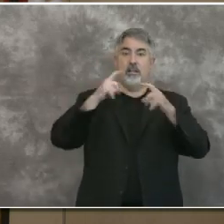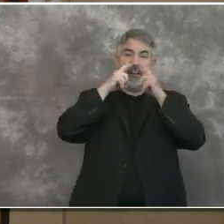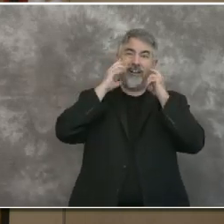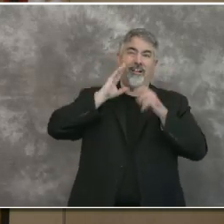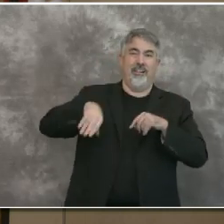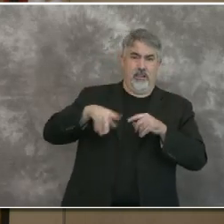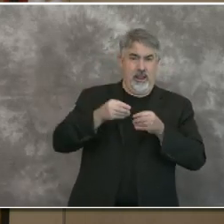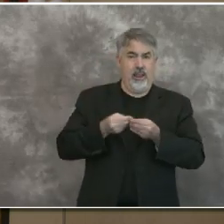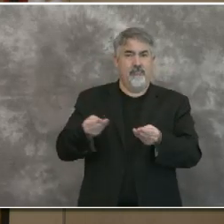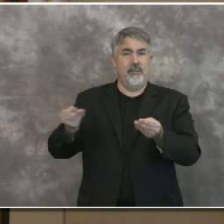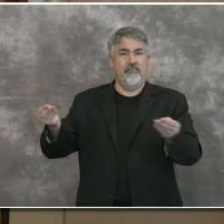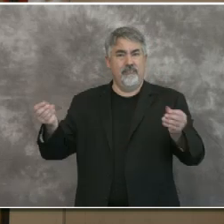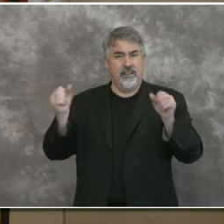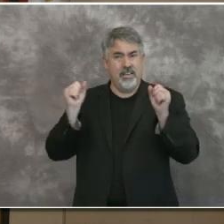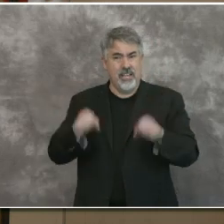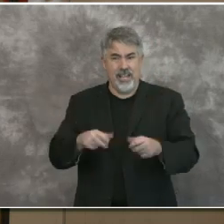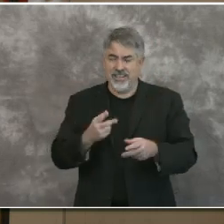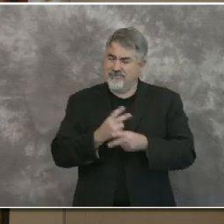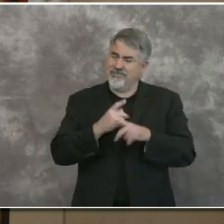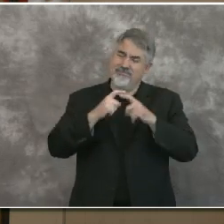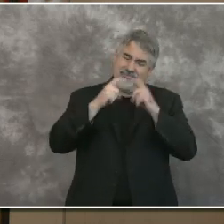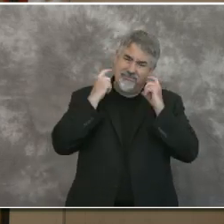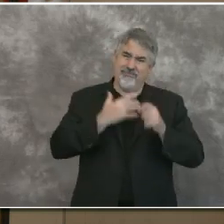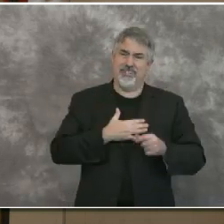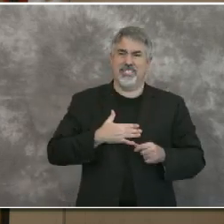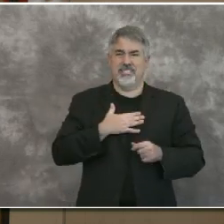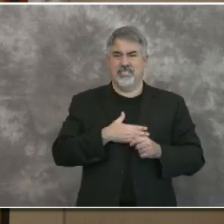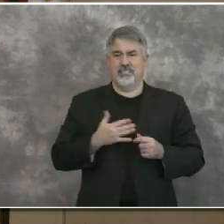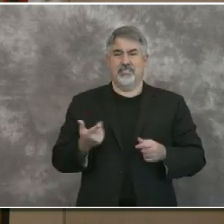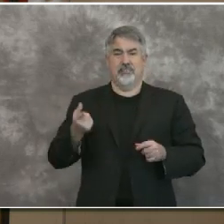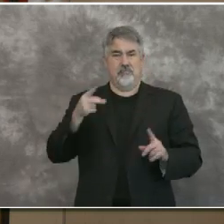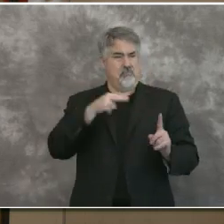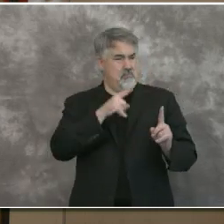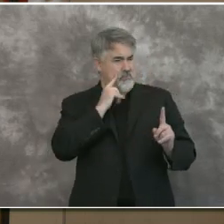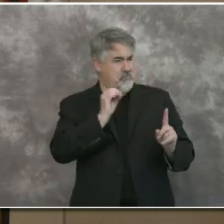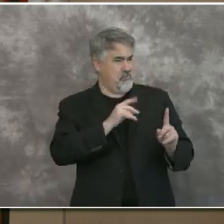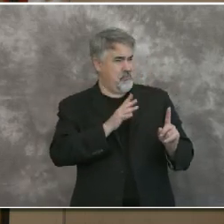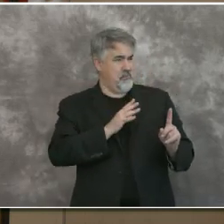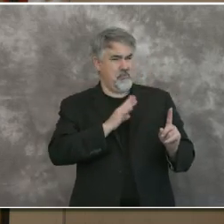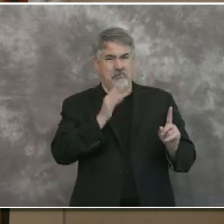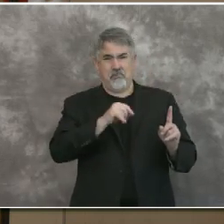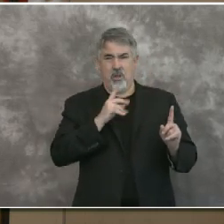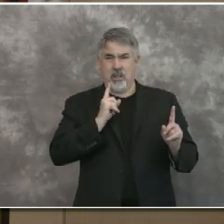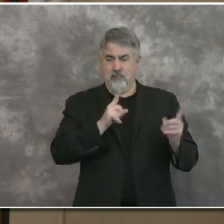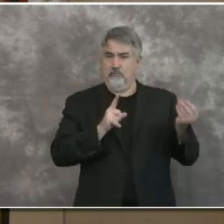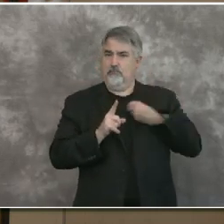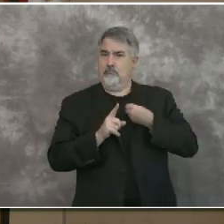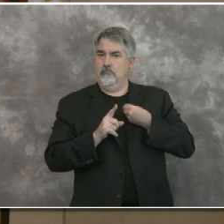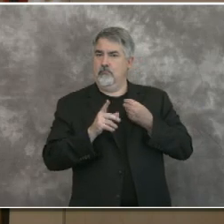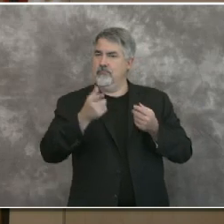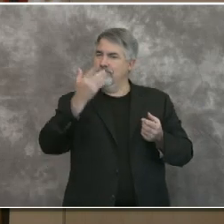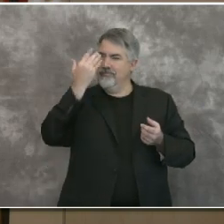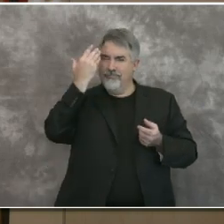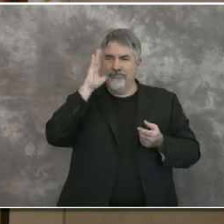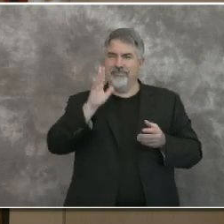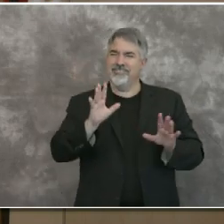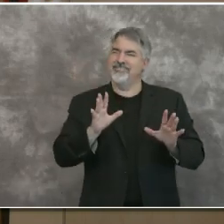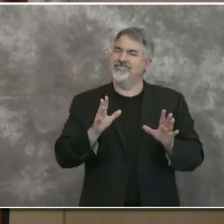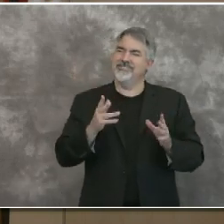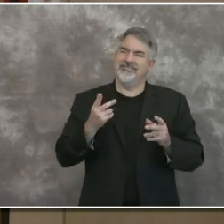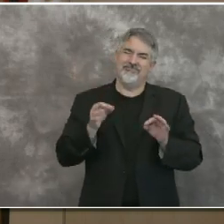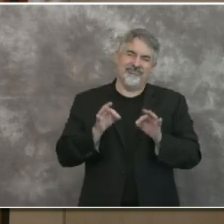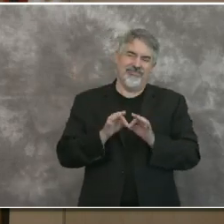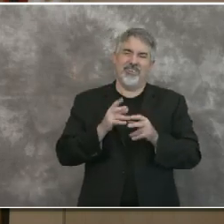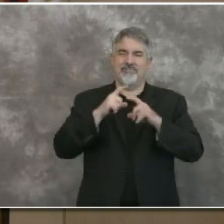for coronavirus without any symptoms. And we have proven that in testing various populations